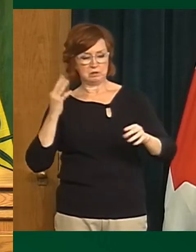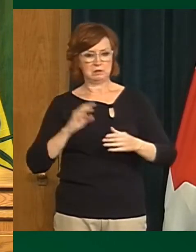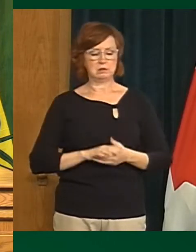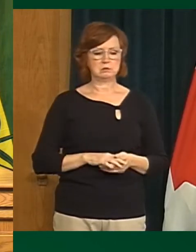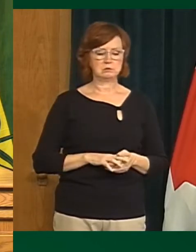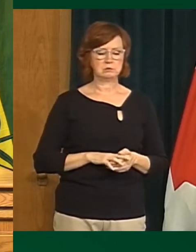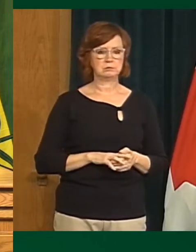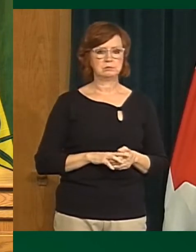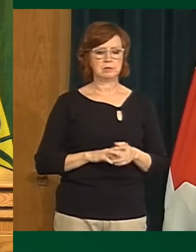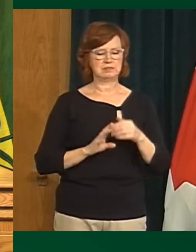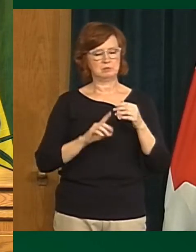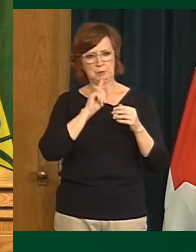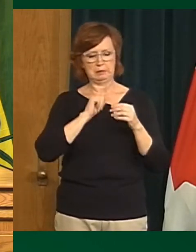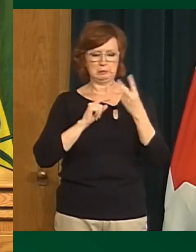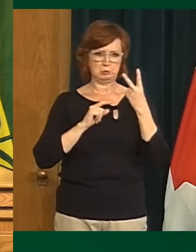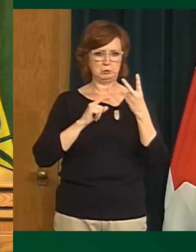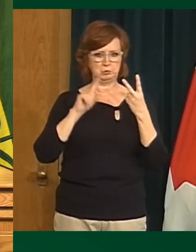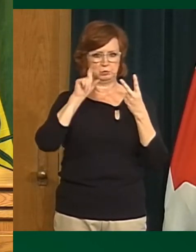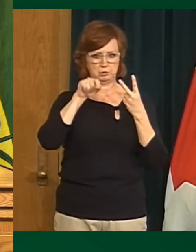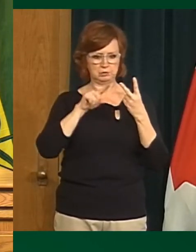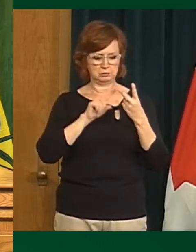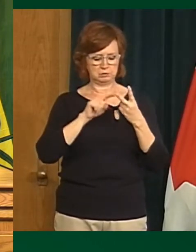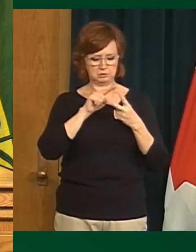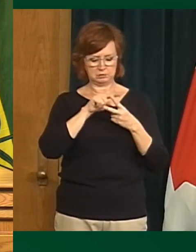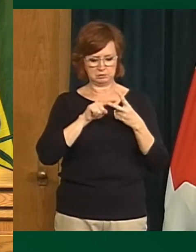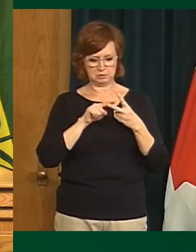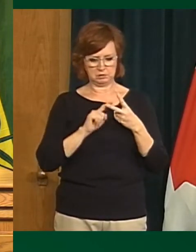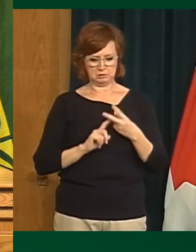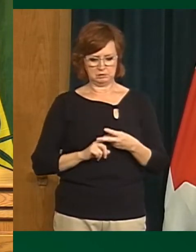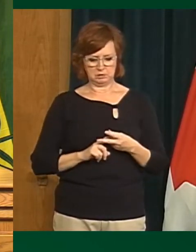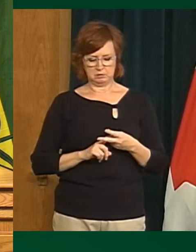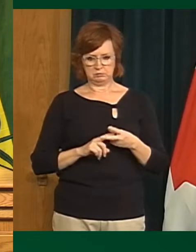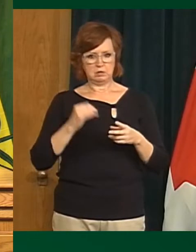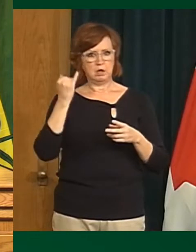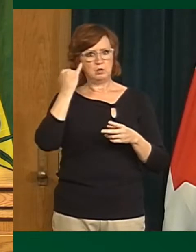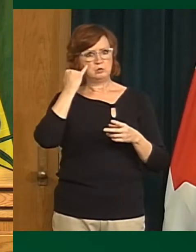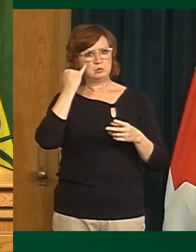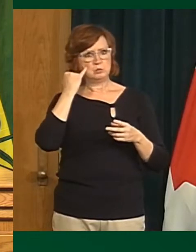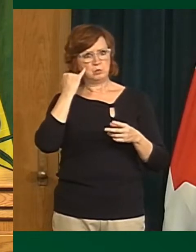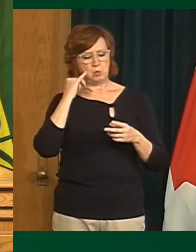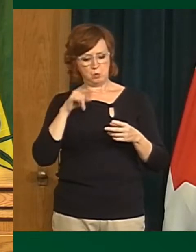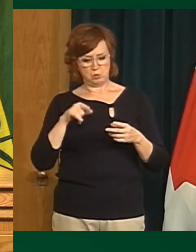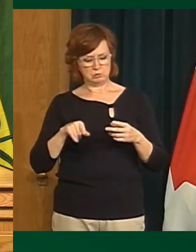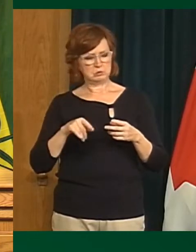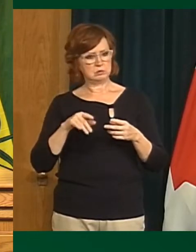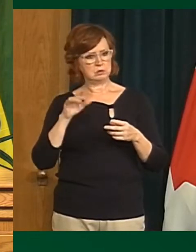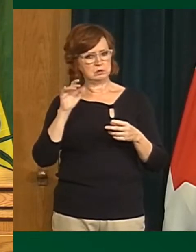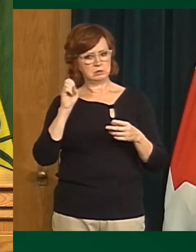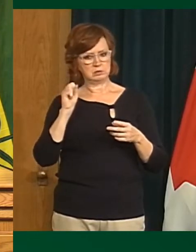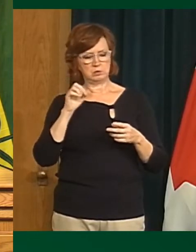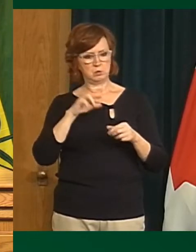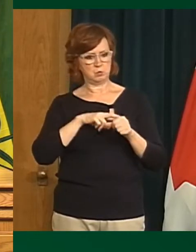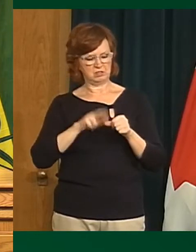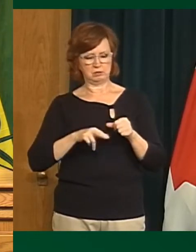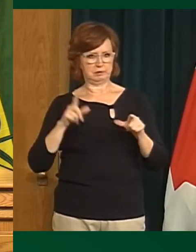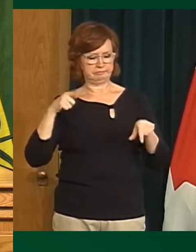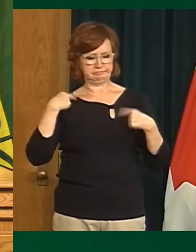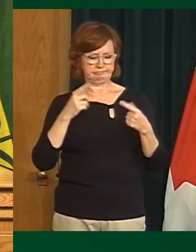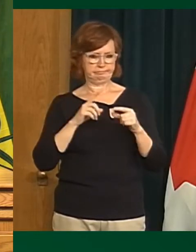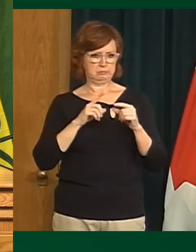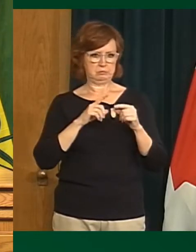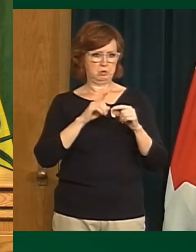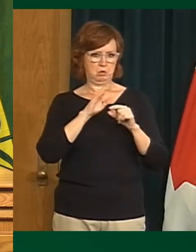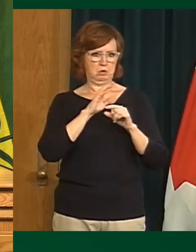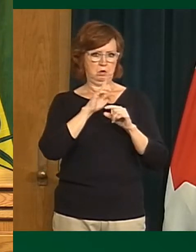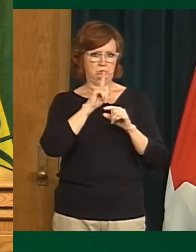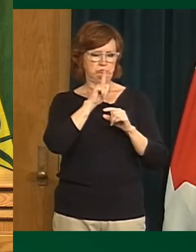region that hasn't had any for a while, like the South and Regina area, is that linked to higher testing, or is that from